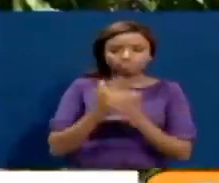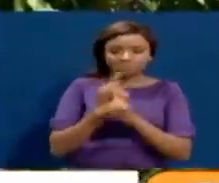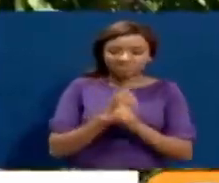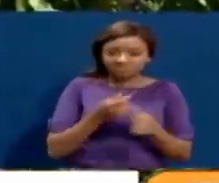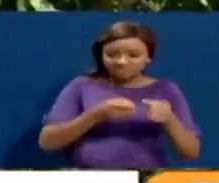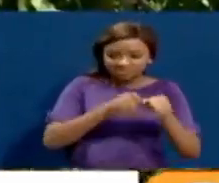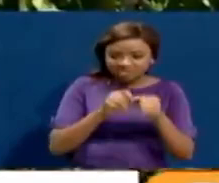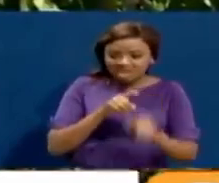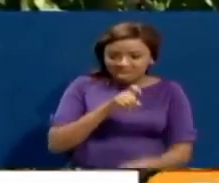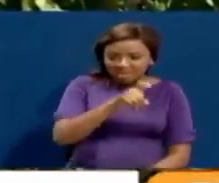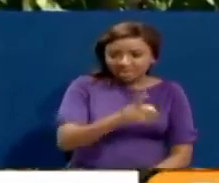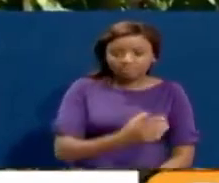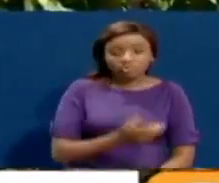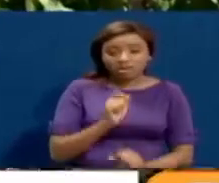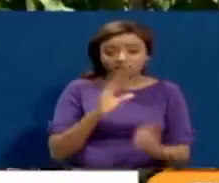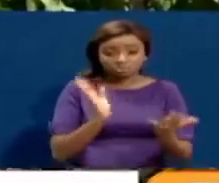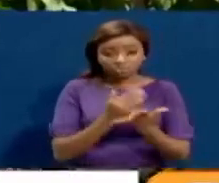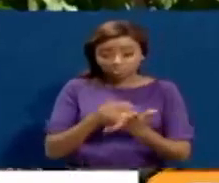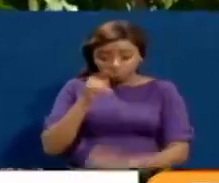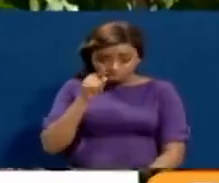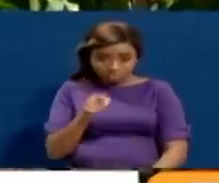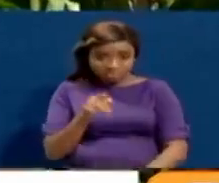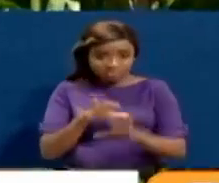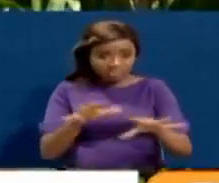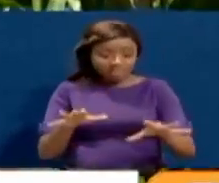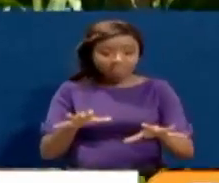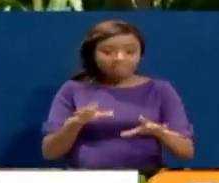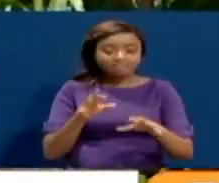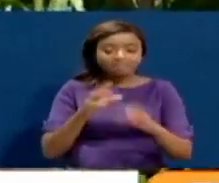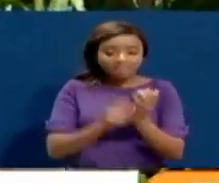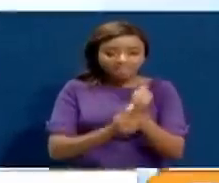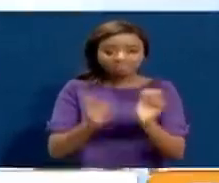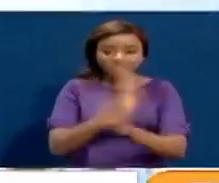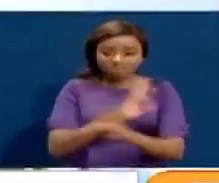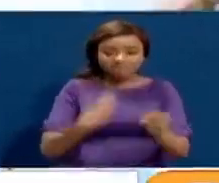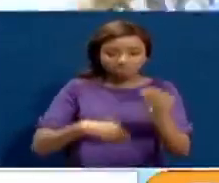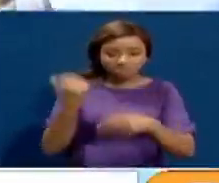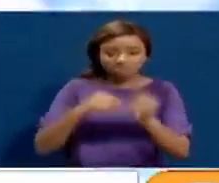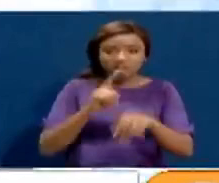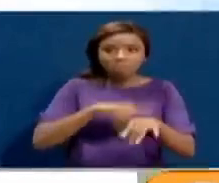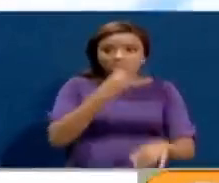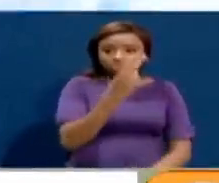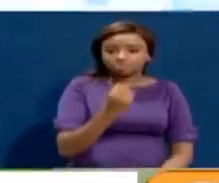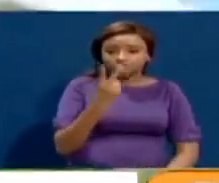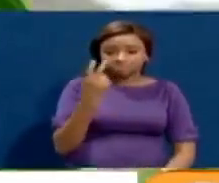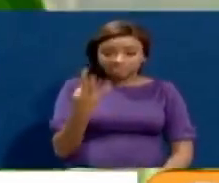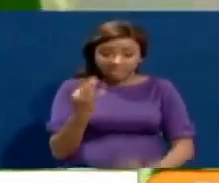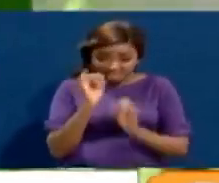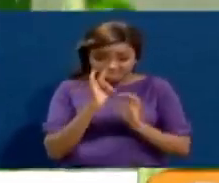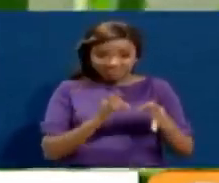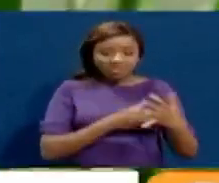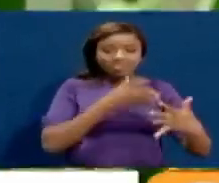Kerige further noted that the improved maize will be market ready by 2023, pending the lifting of the GMO